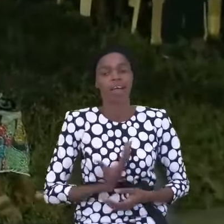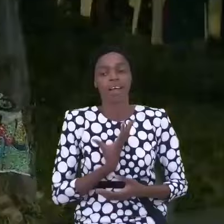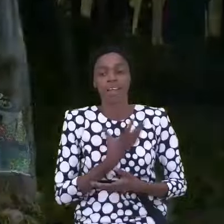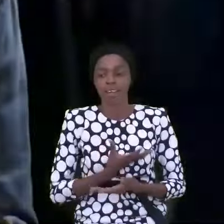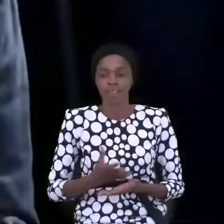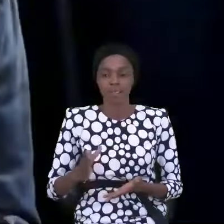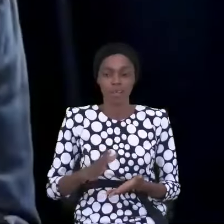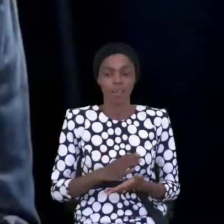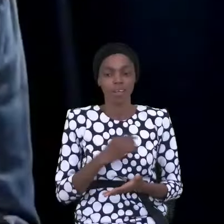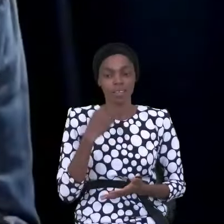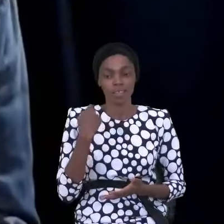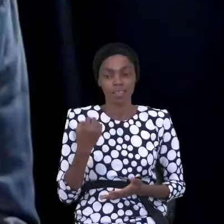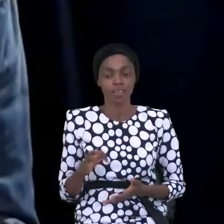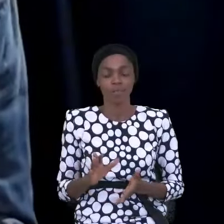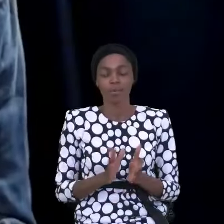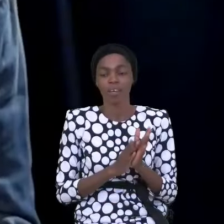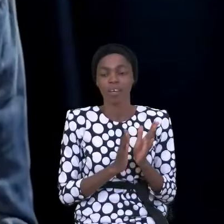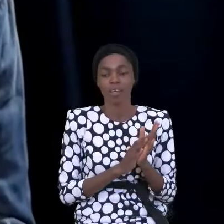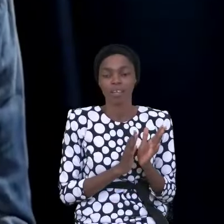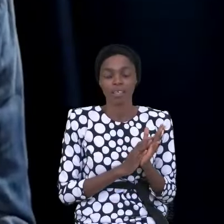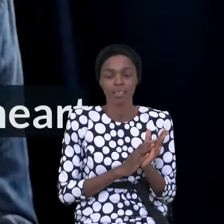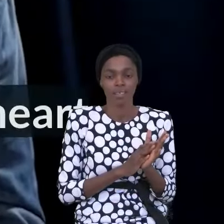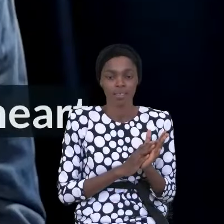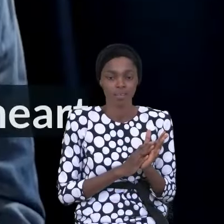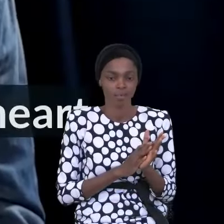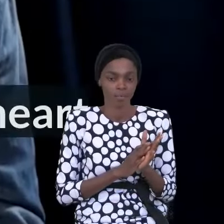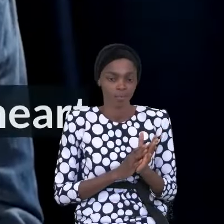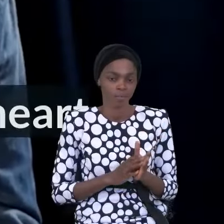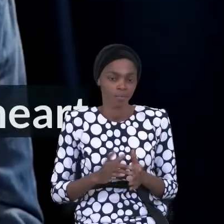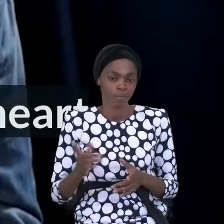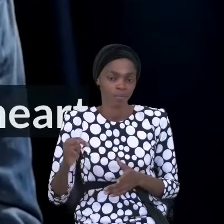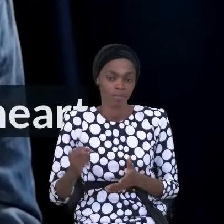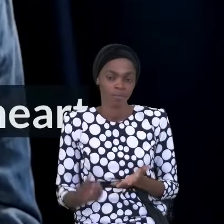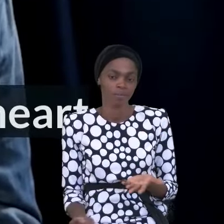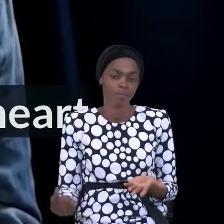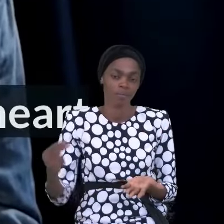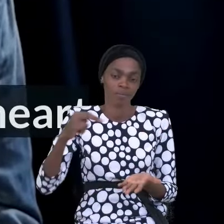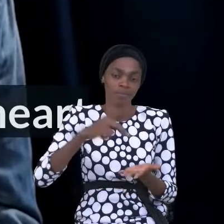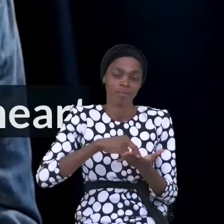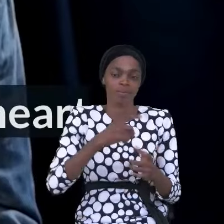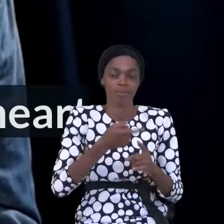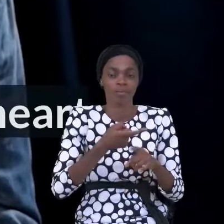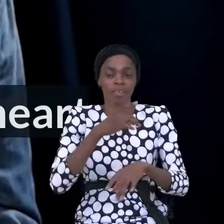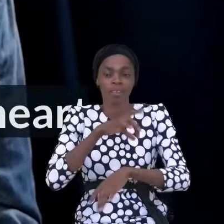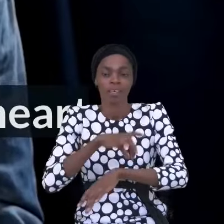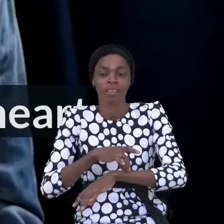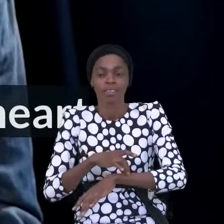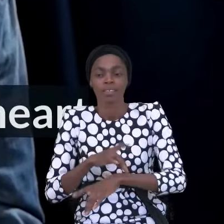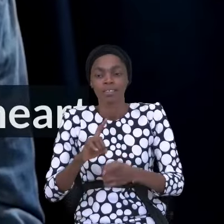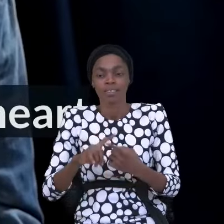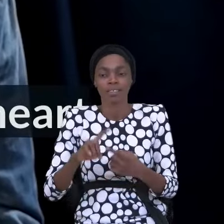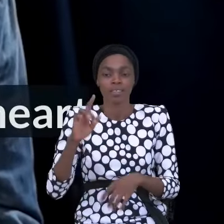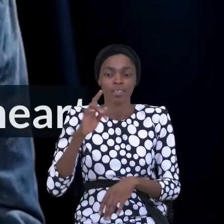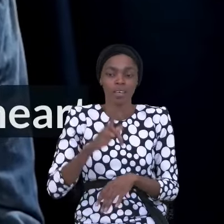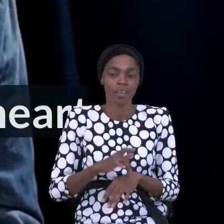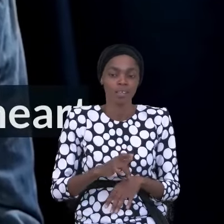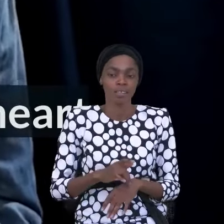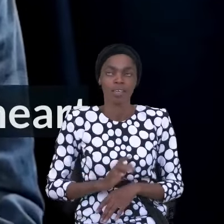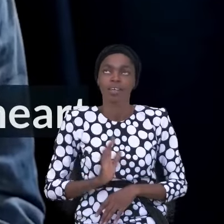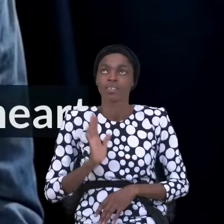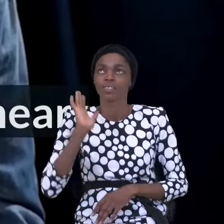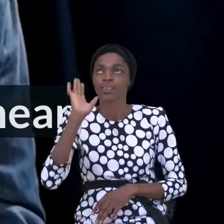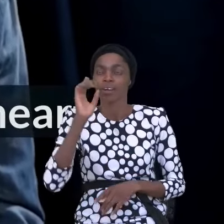inspire songs of praise that rise from earth to